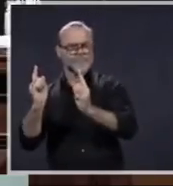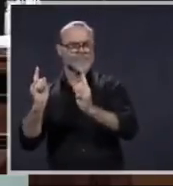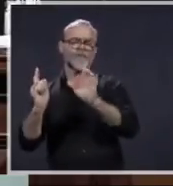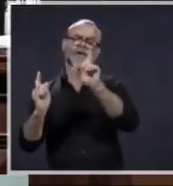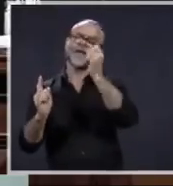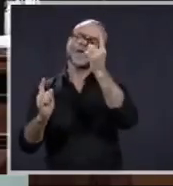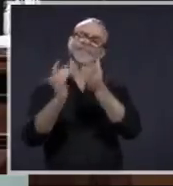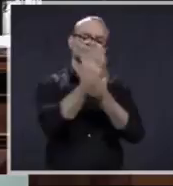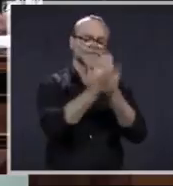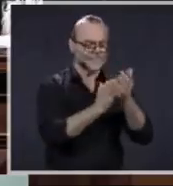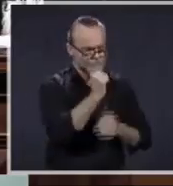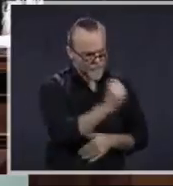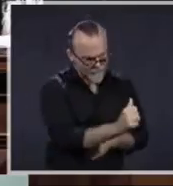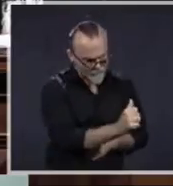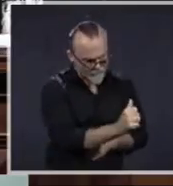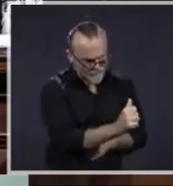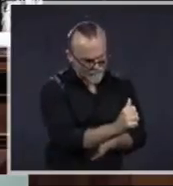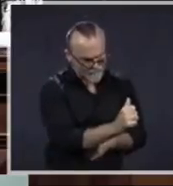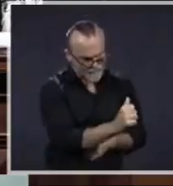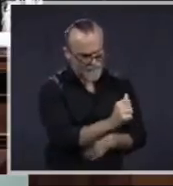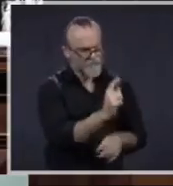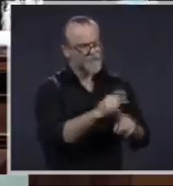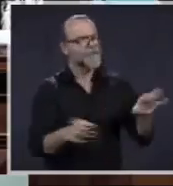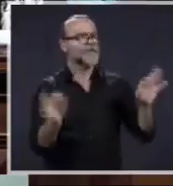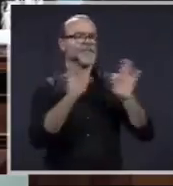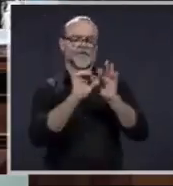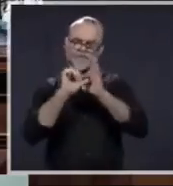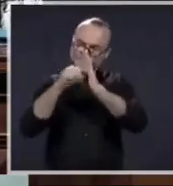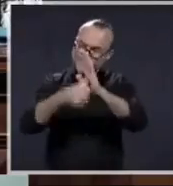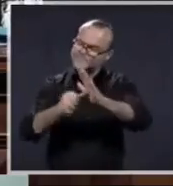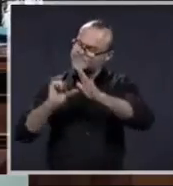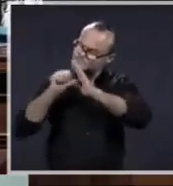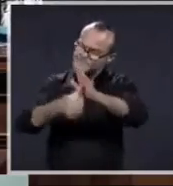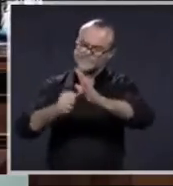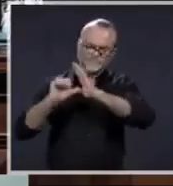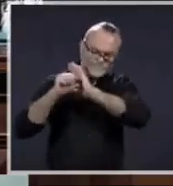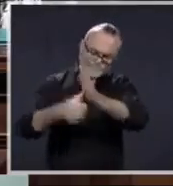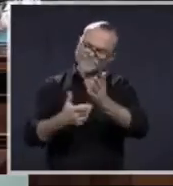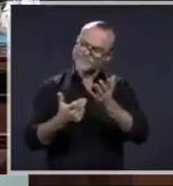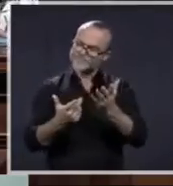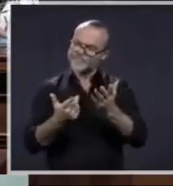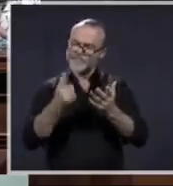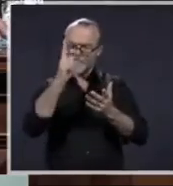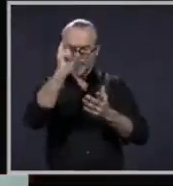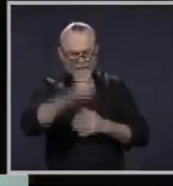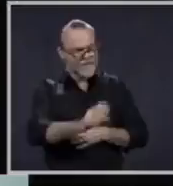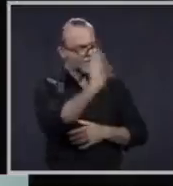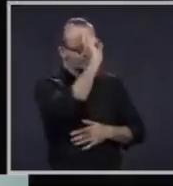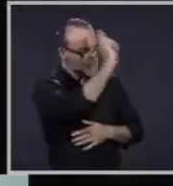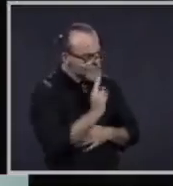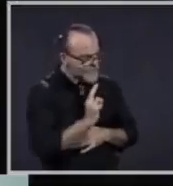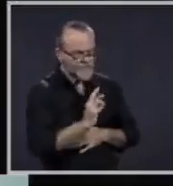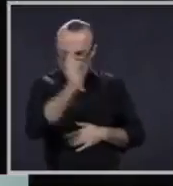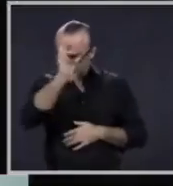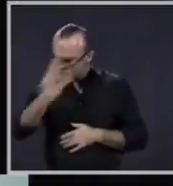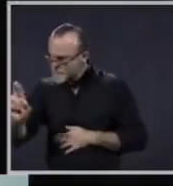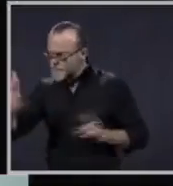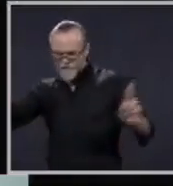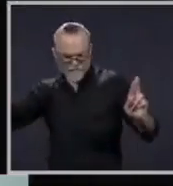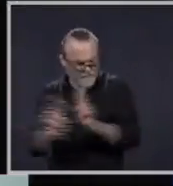summer? What message do you have to tourism operators? We're working on that with Dr.